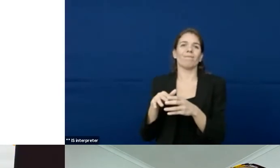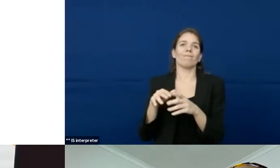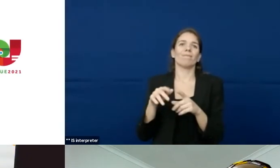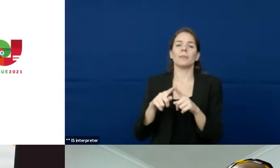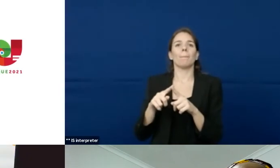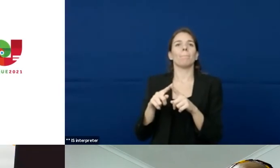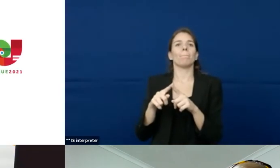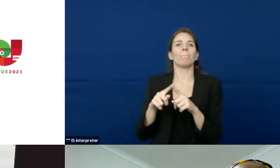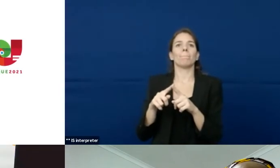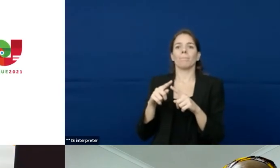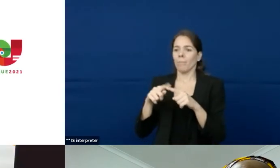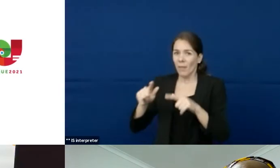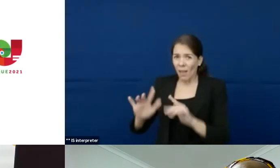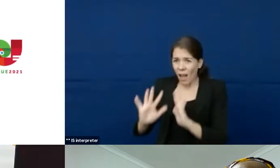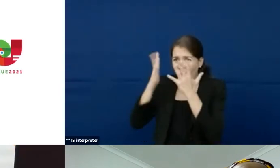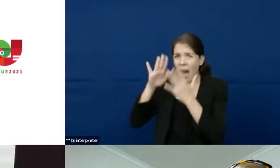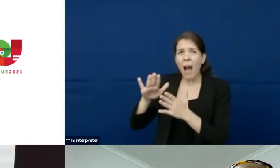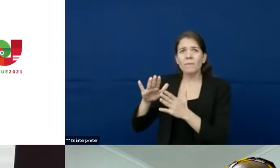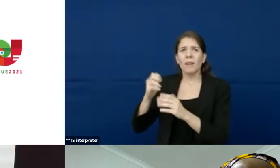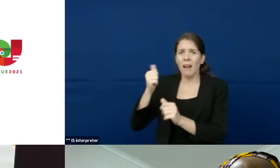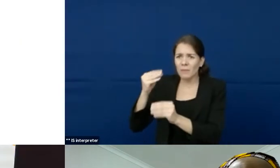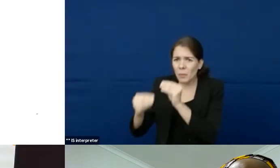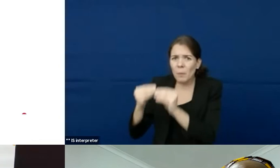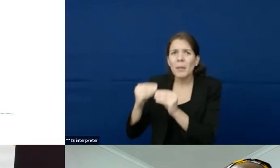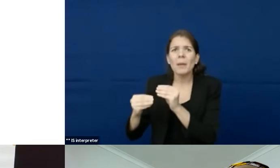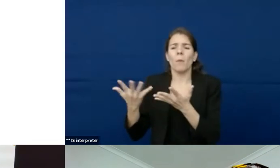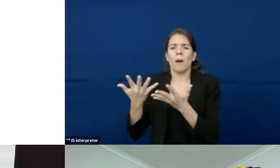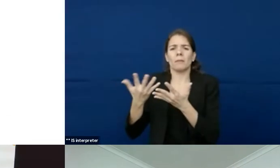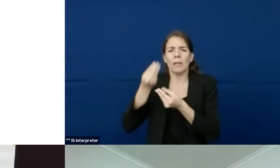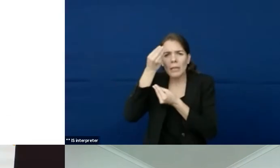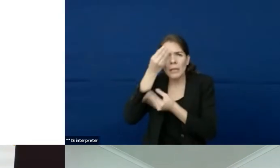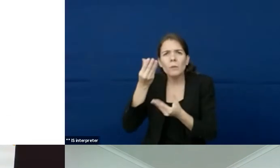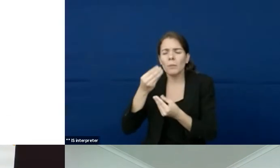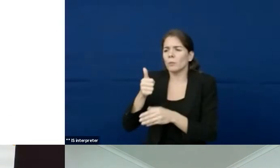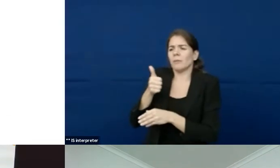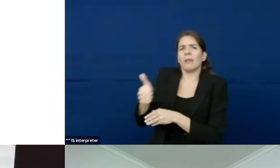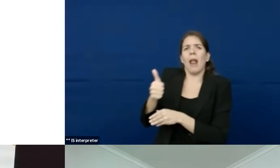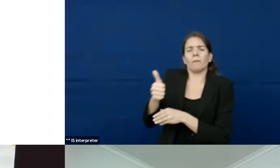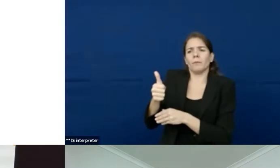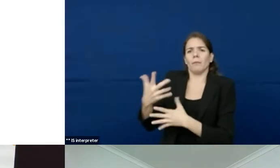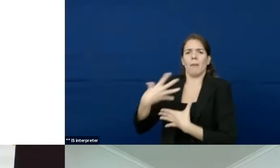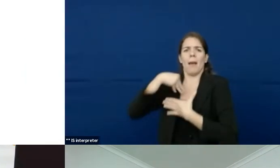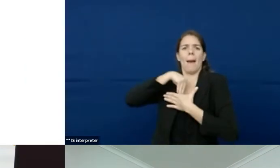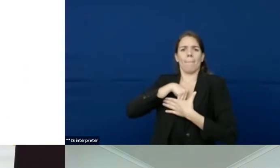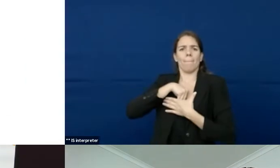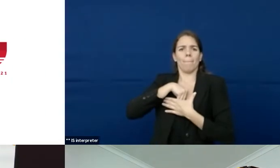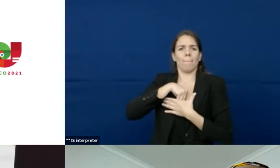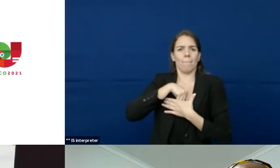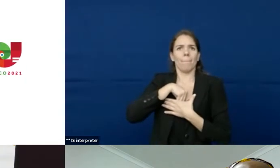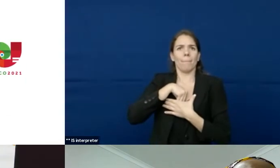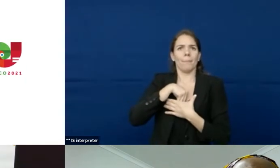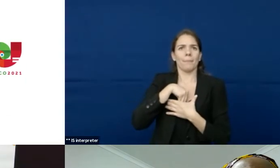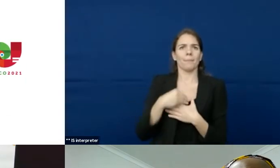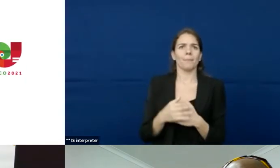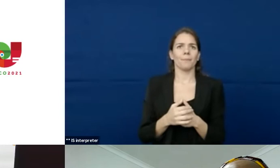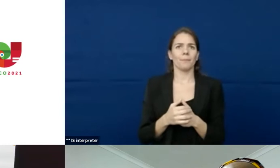reached the place where we have referred her to. Doctors must also see this as their role, because